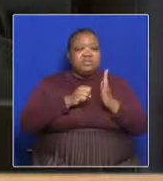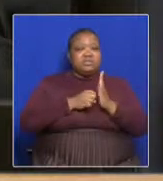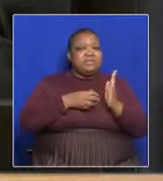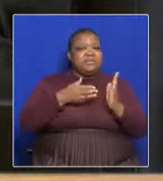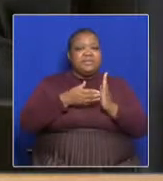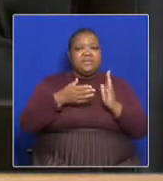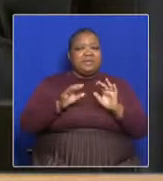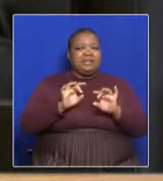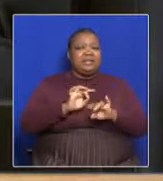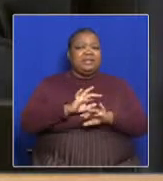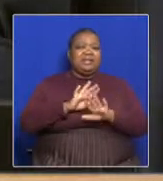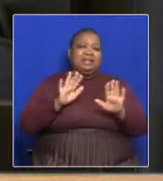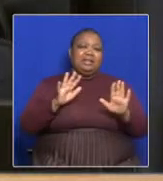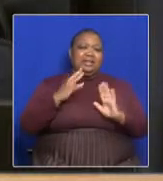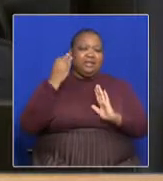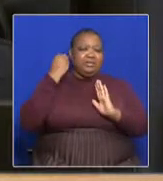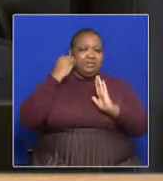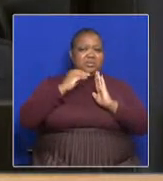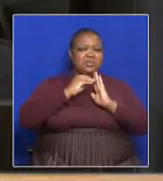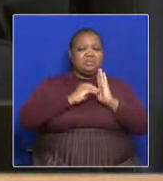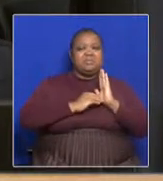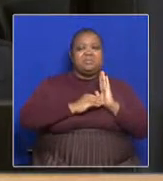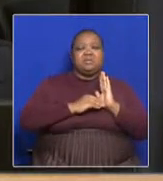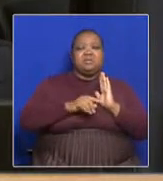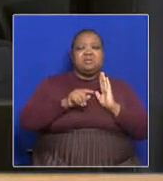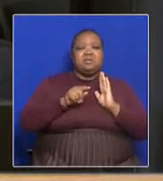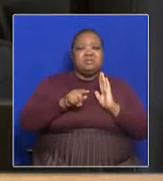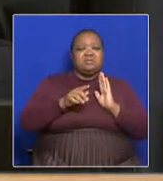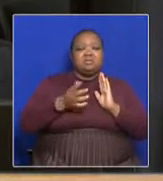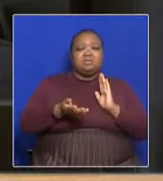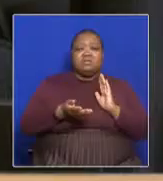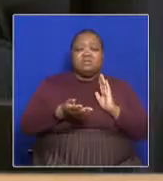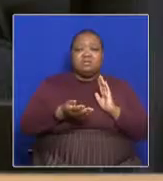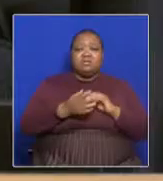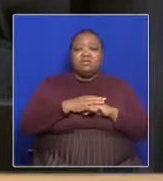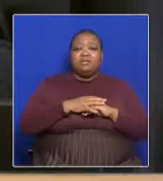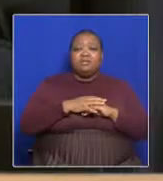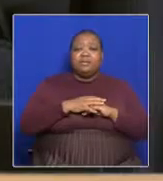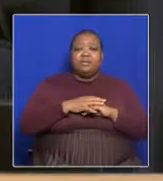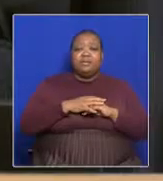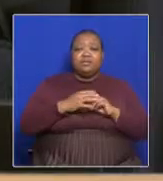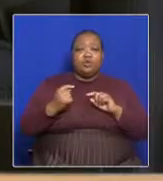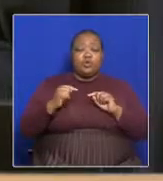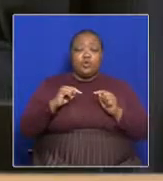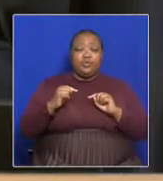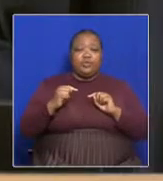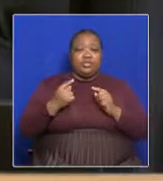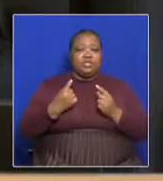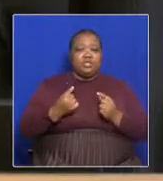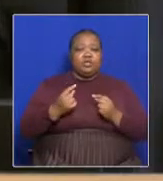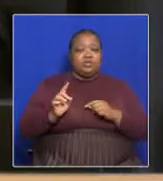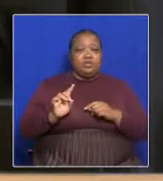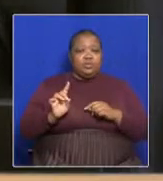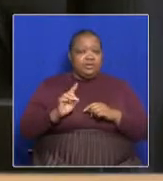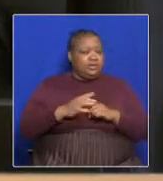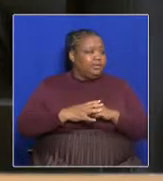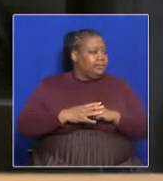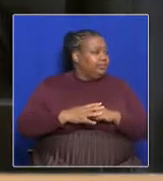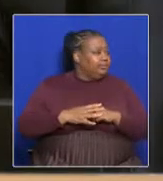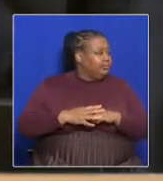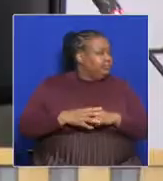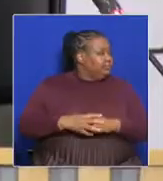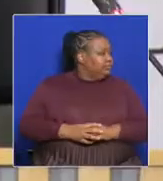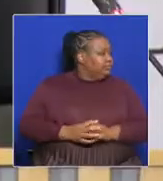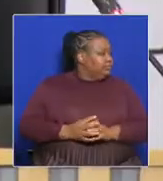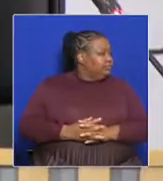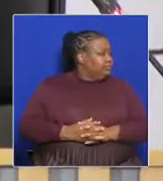conveying. It's what do we do eventually with these conflicting accounts. Yes. Okay. Commissioner,